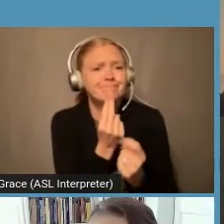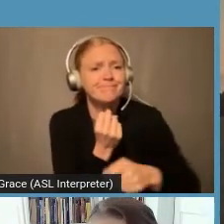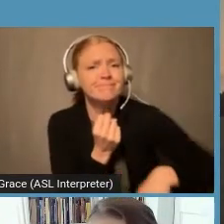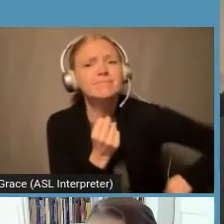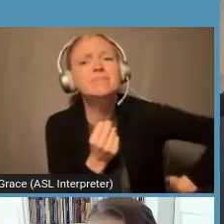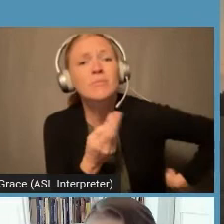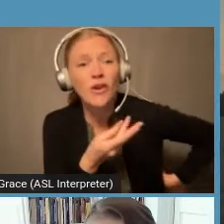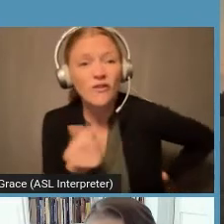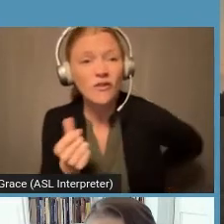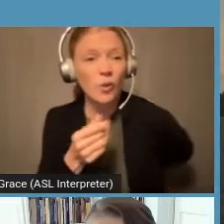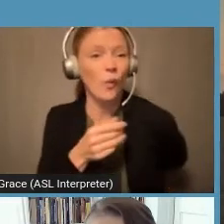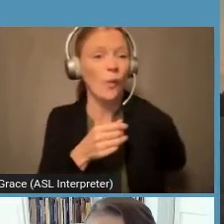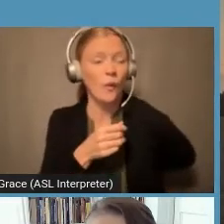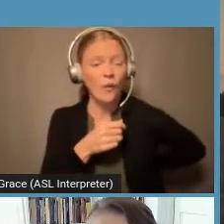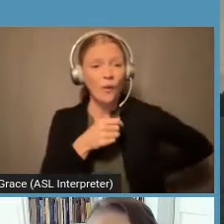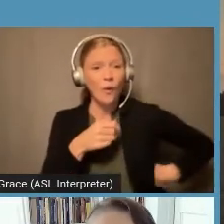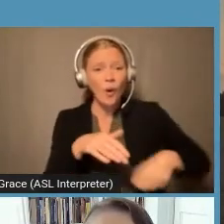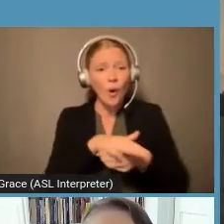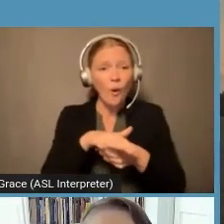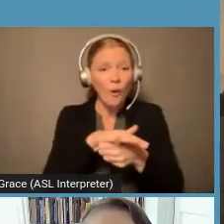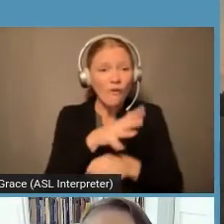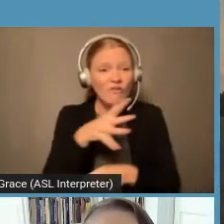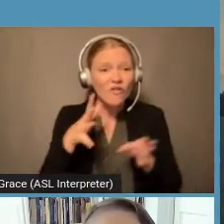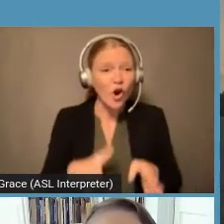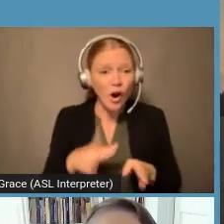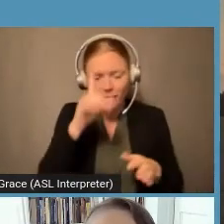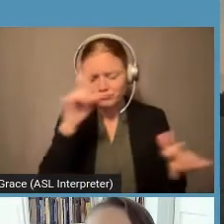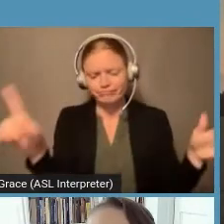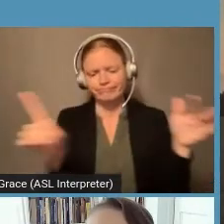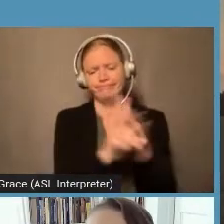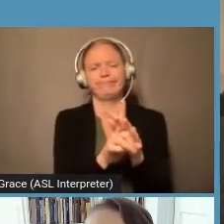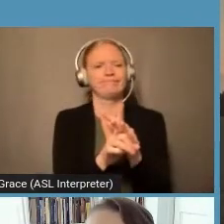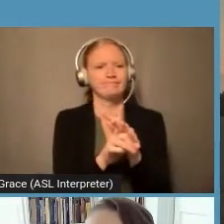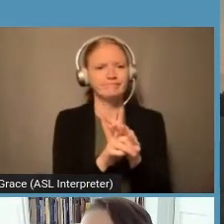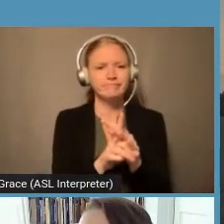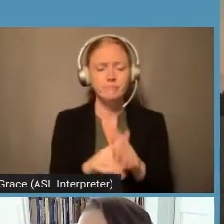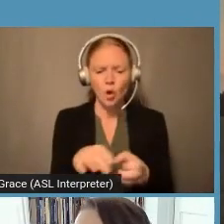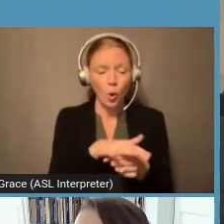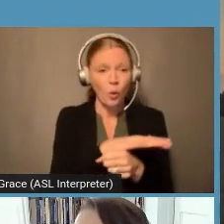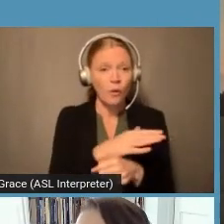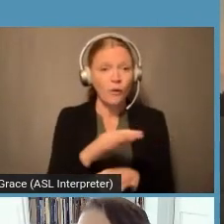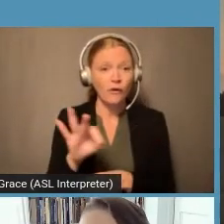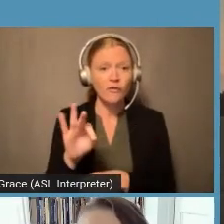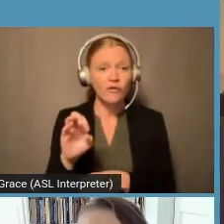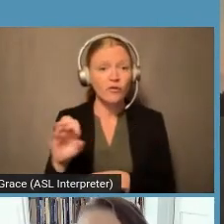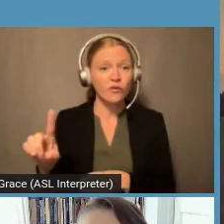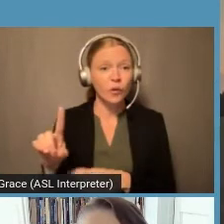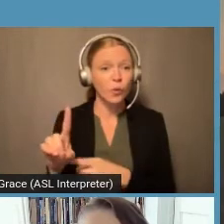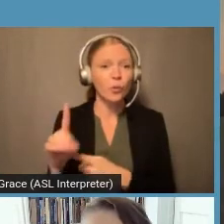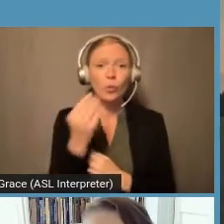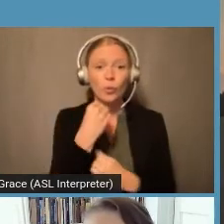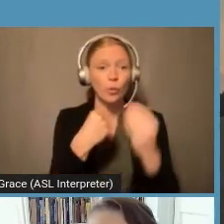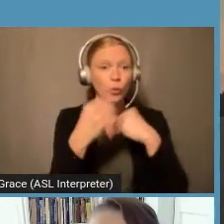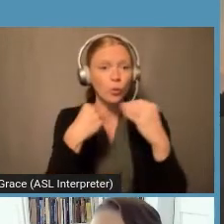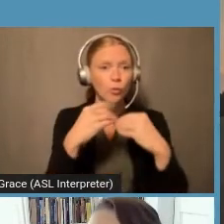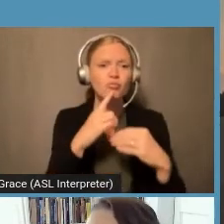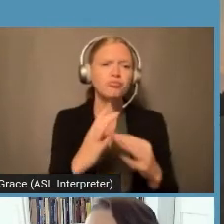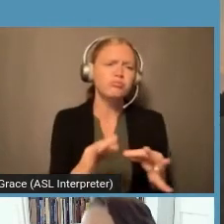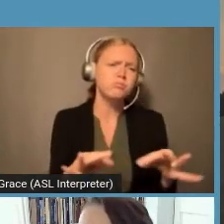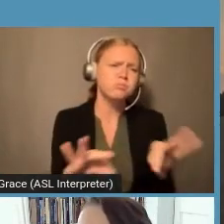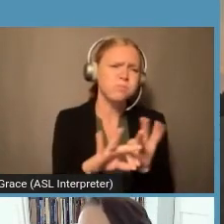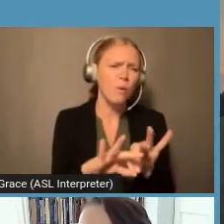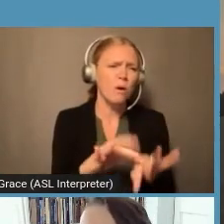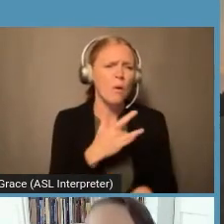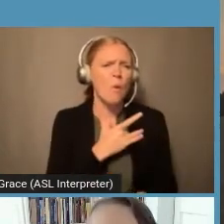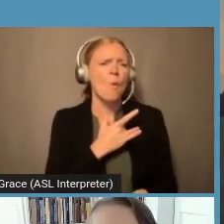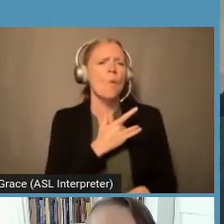farmers that came to mind because local food is something that's really important to me personally. So